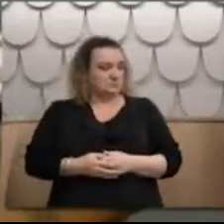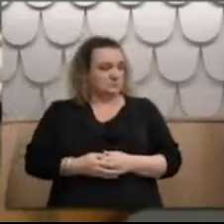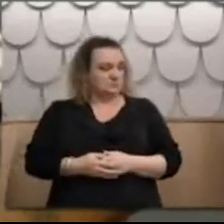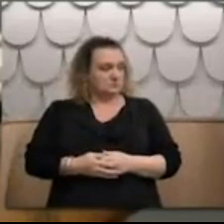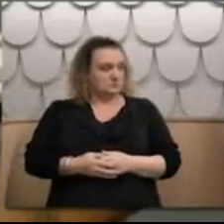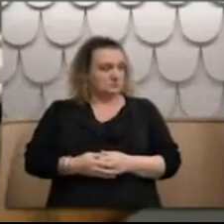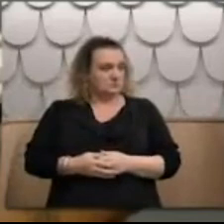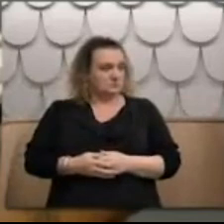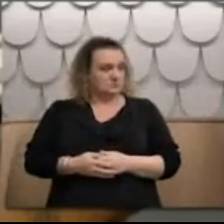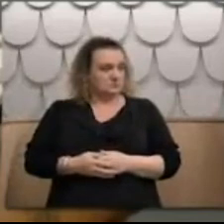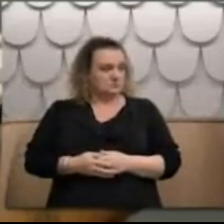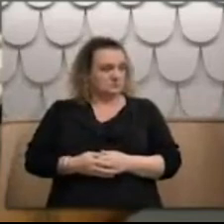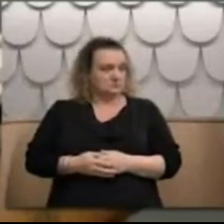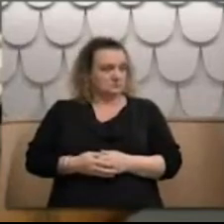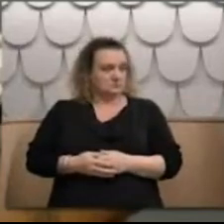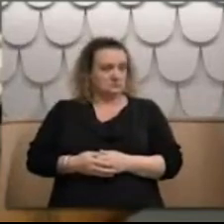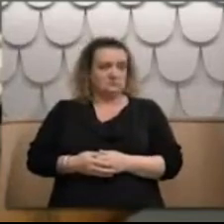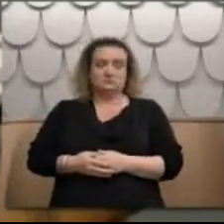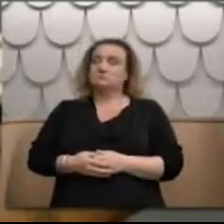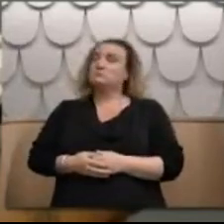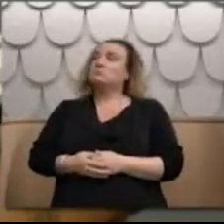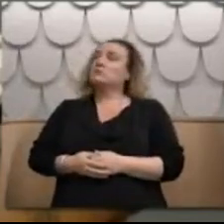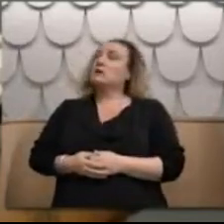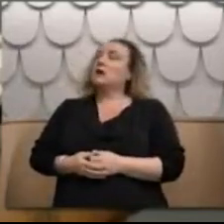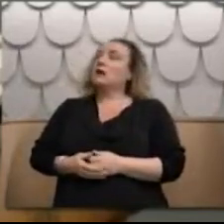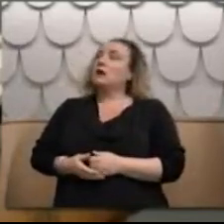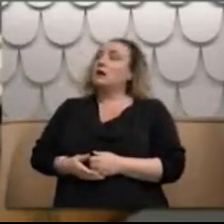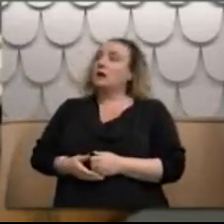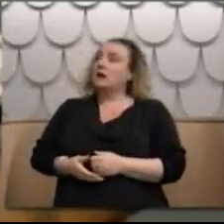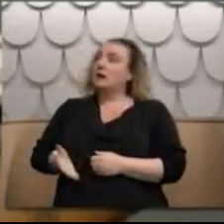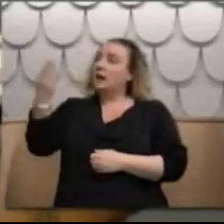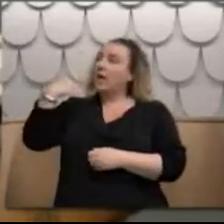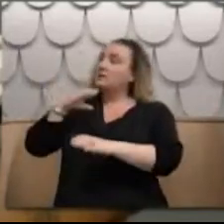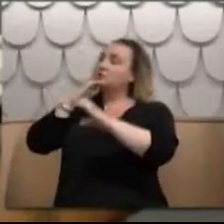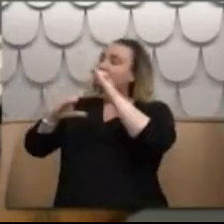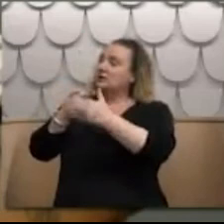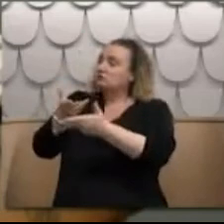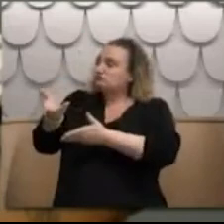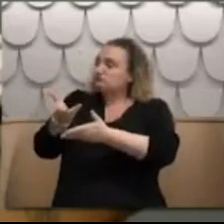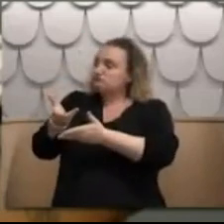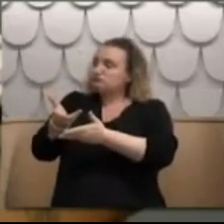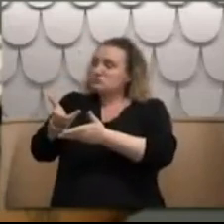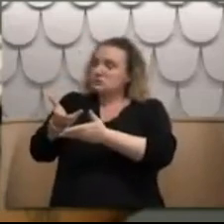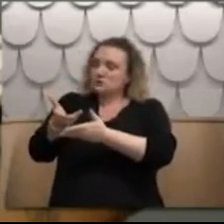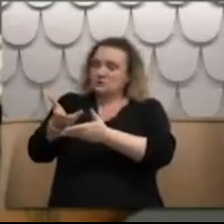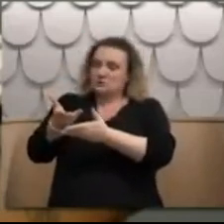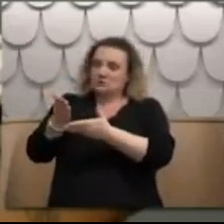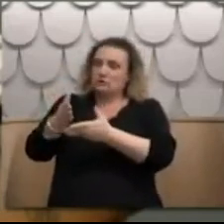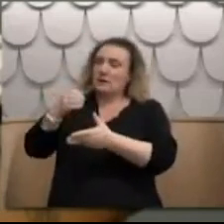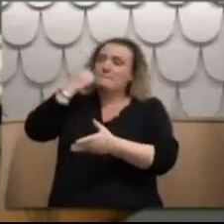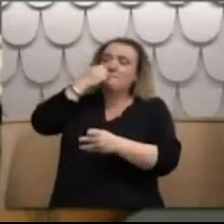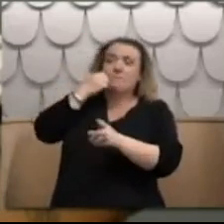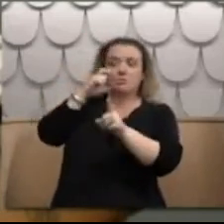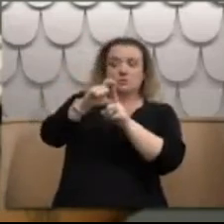And the last thing that you talked to me about in our last conversation was just your disconnection to your